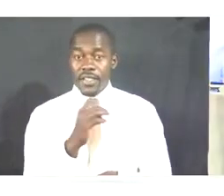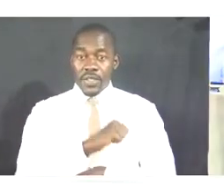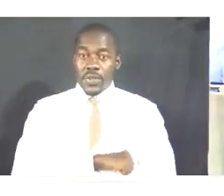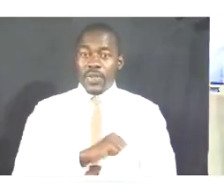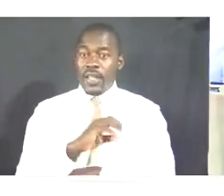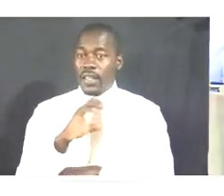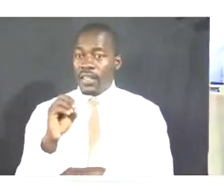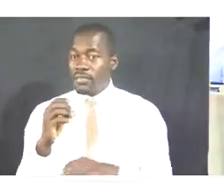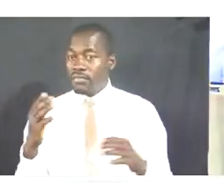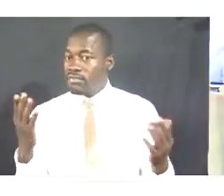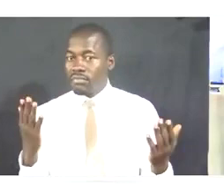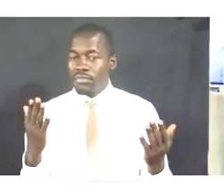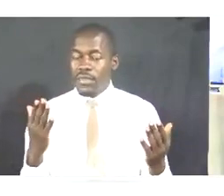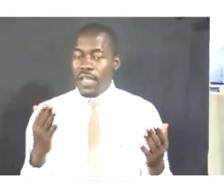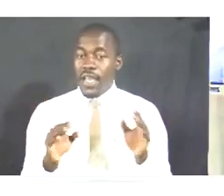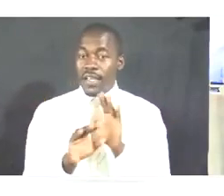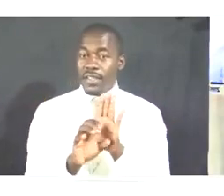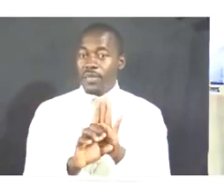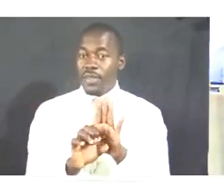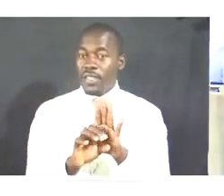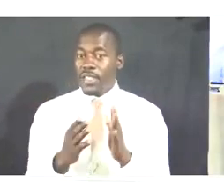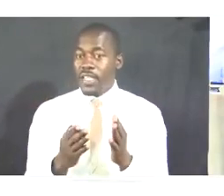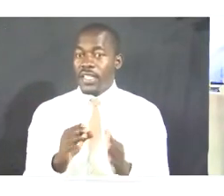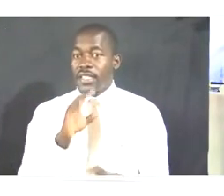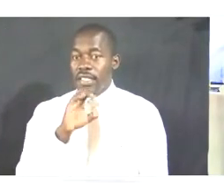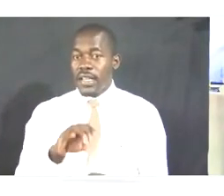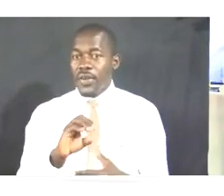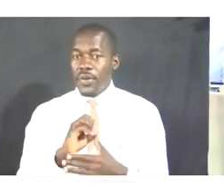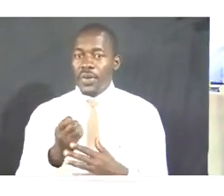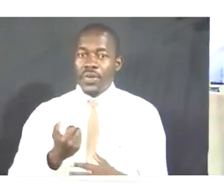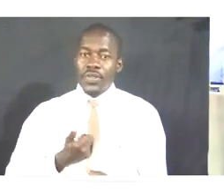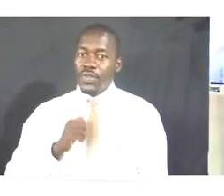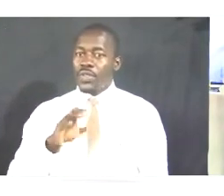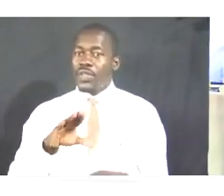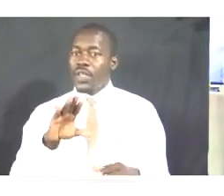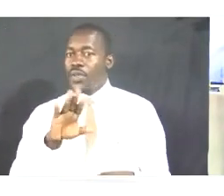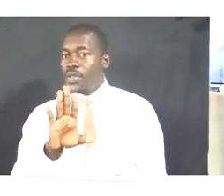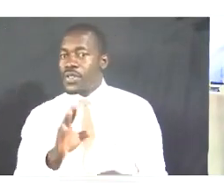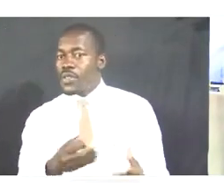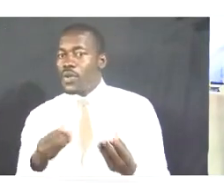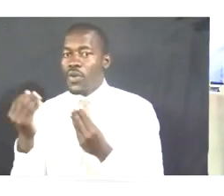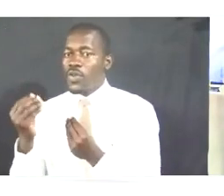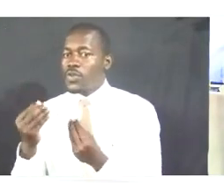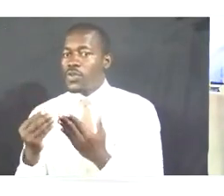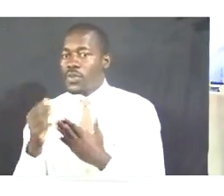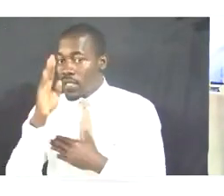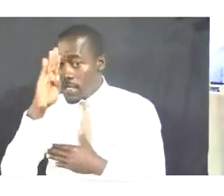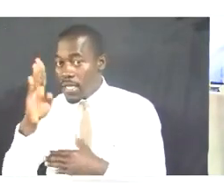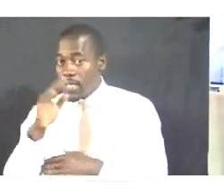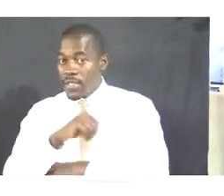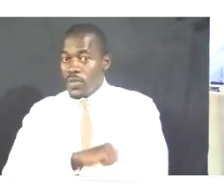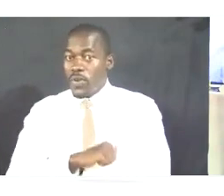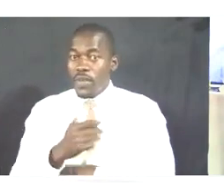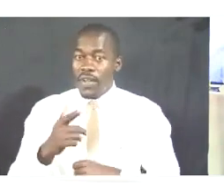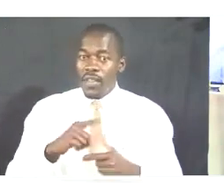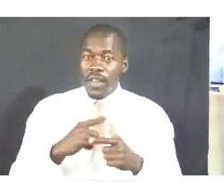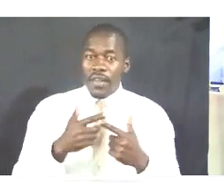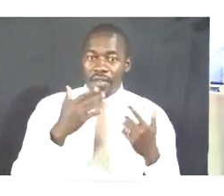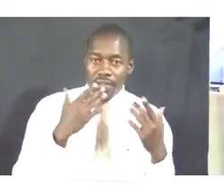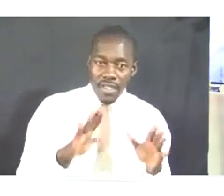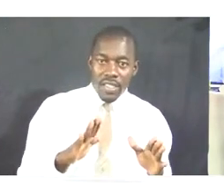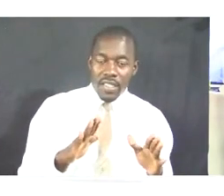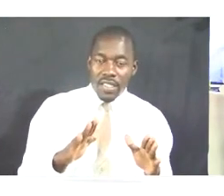Now we are being practical. And, what is wrong with that? What have they missed? I'm asking